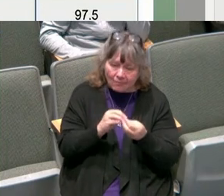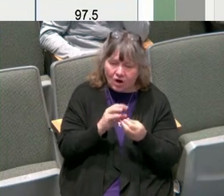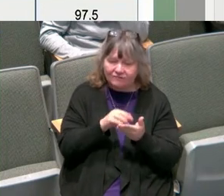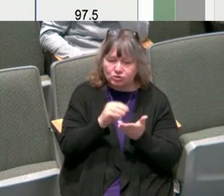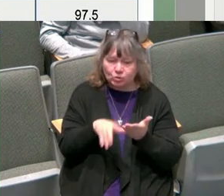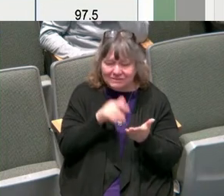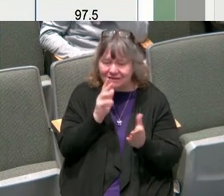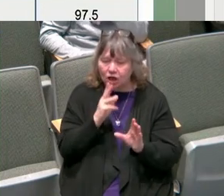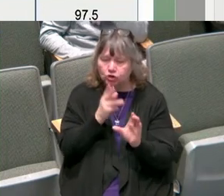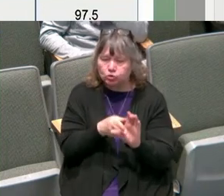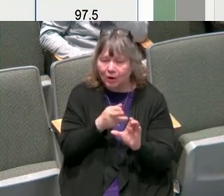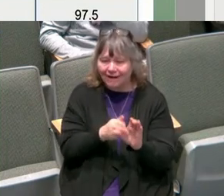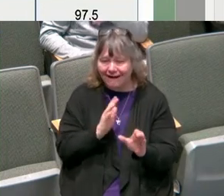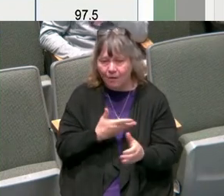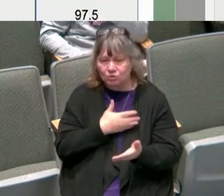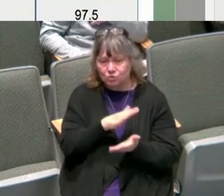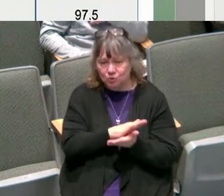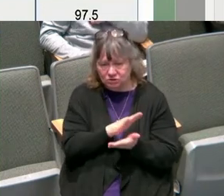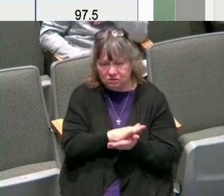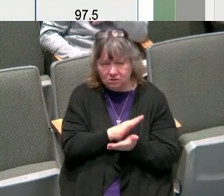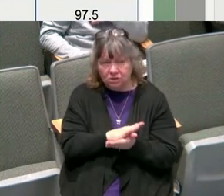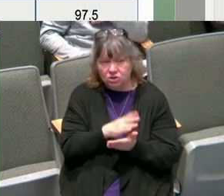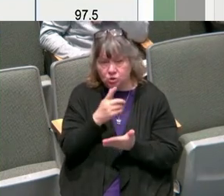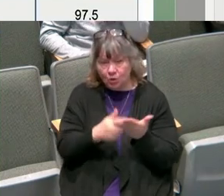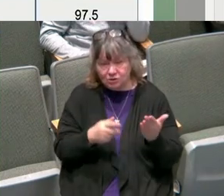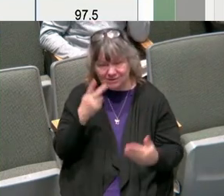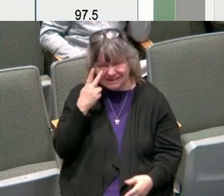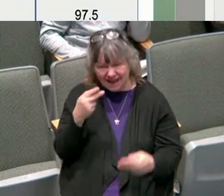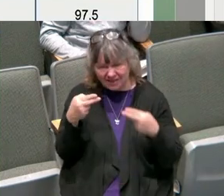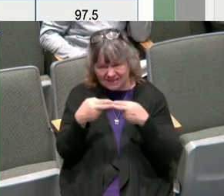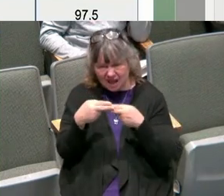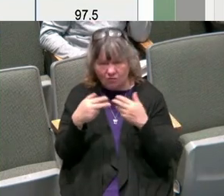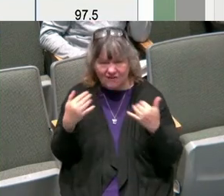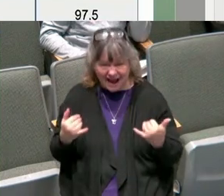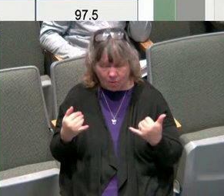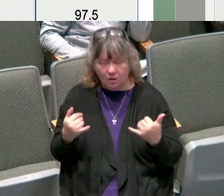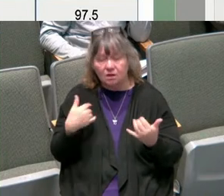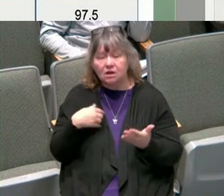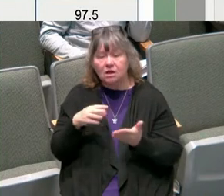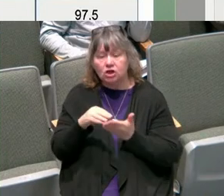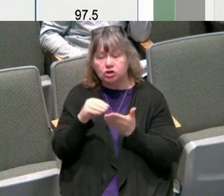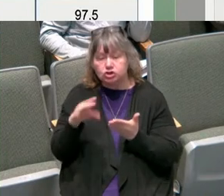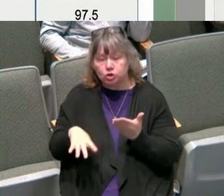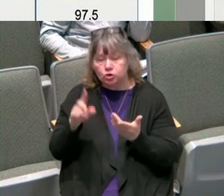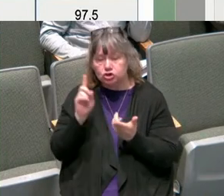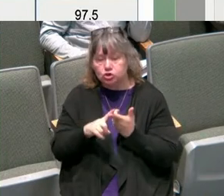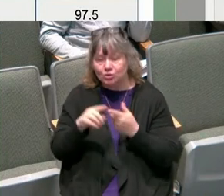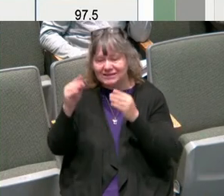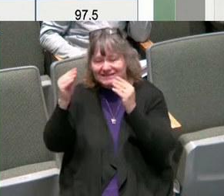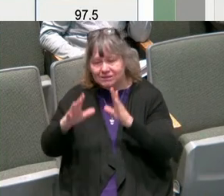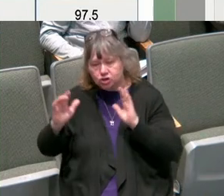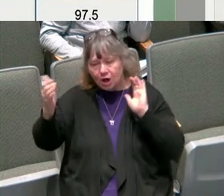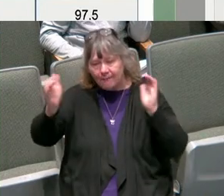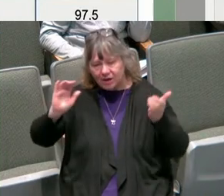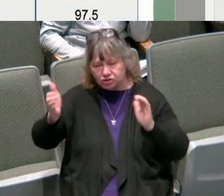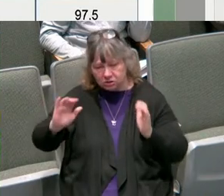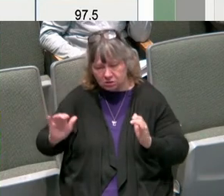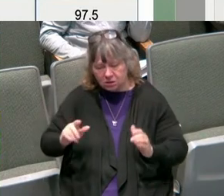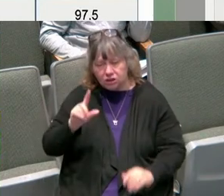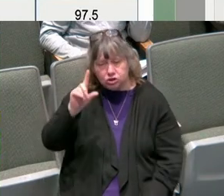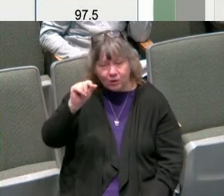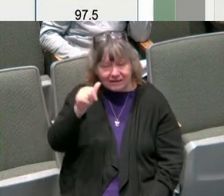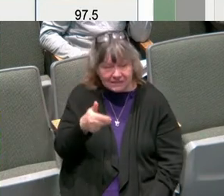joining our schools so what you see on the slide now is the student to teacher ratio in 2010.